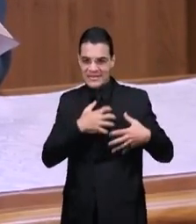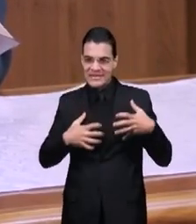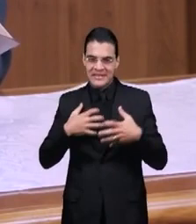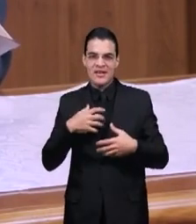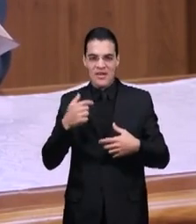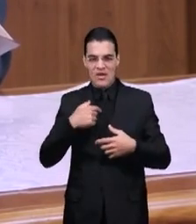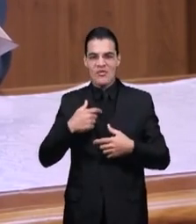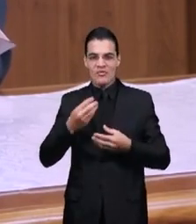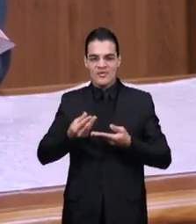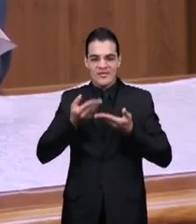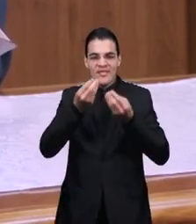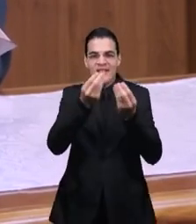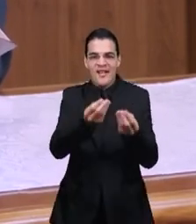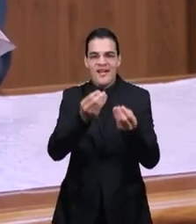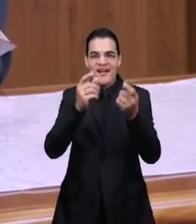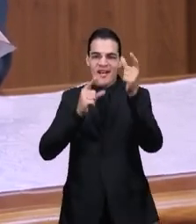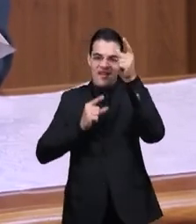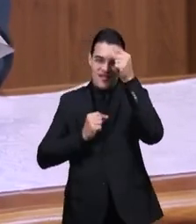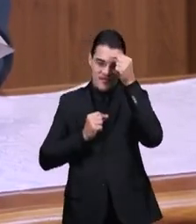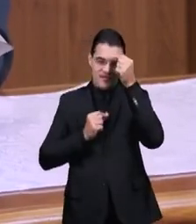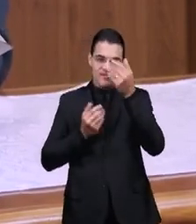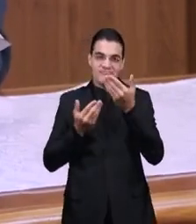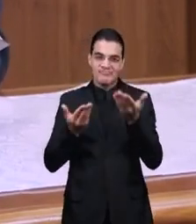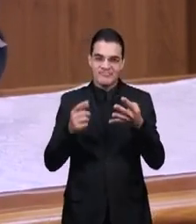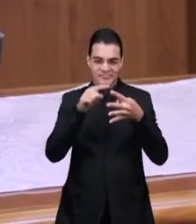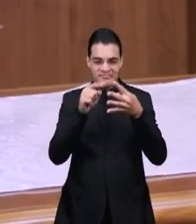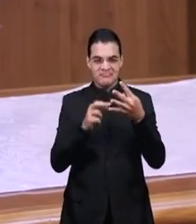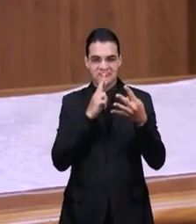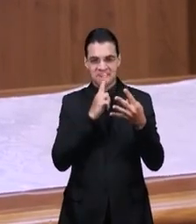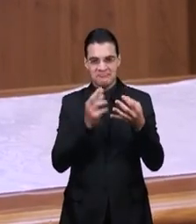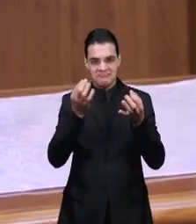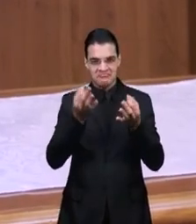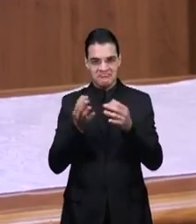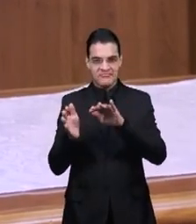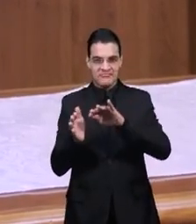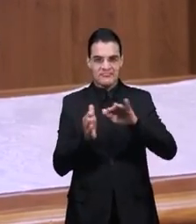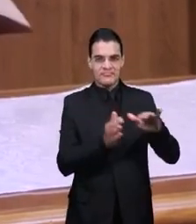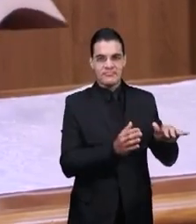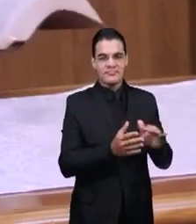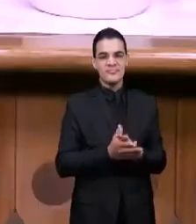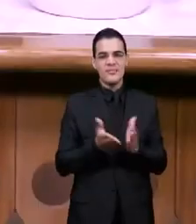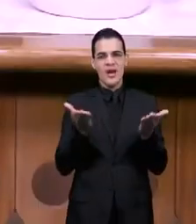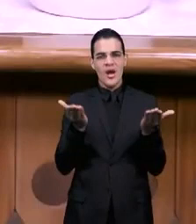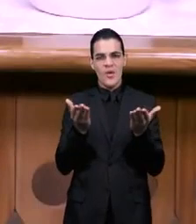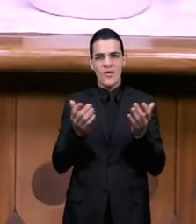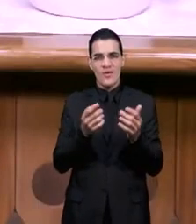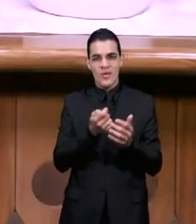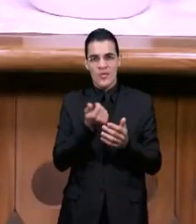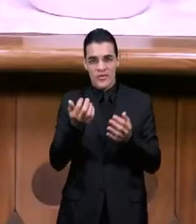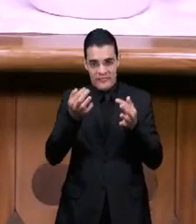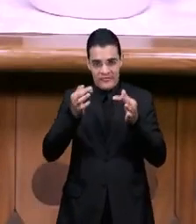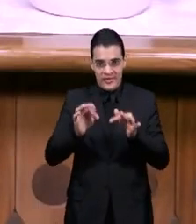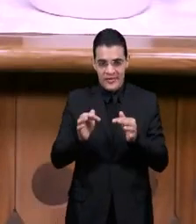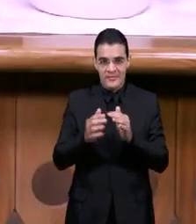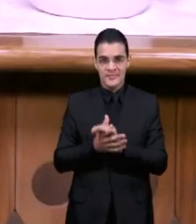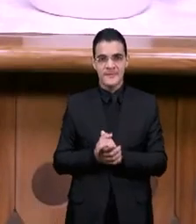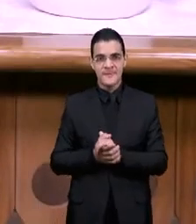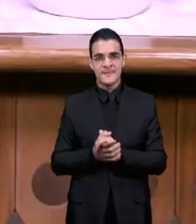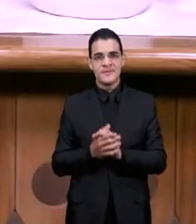our rest. Very good answer by our brothers. Now we're coming to the end of this part. We are going